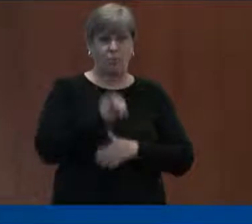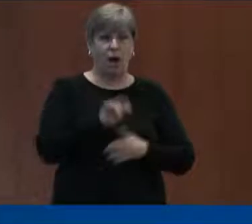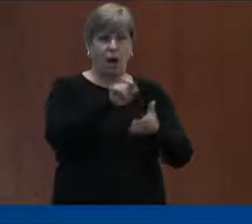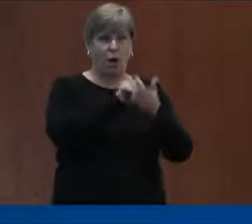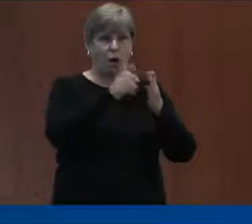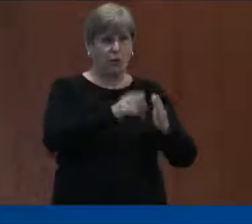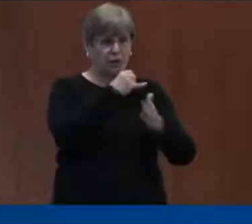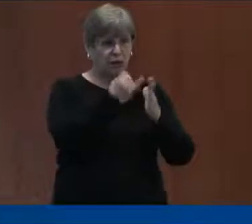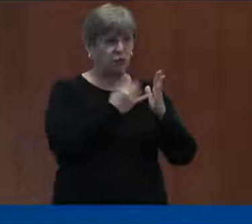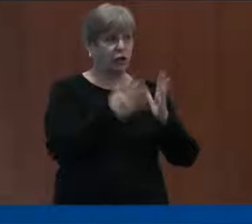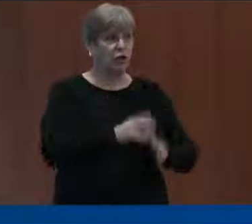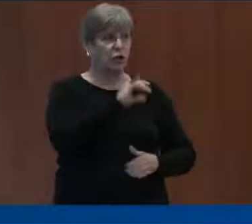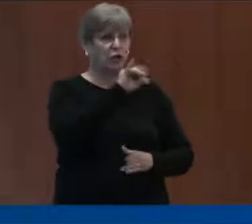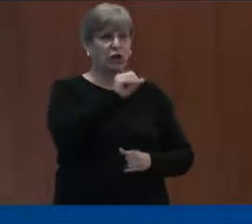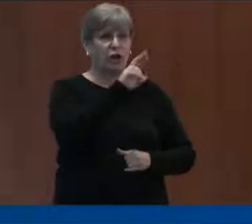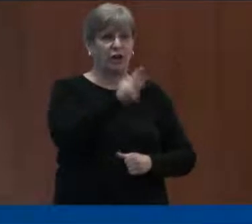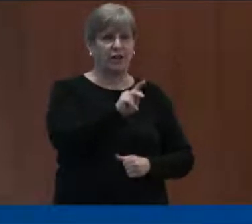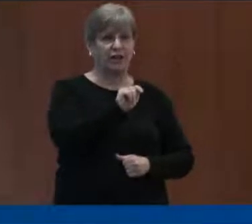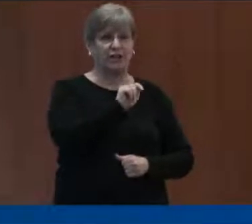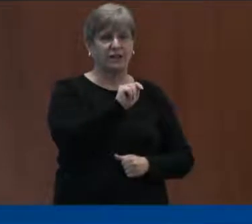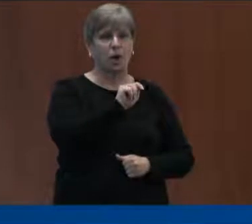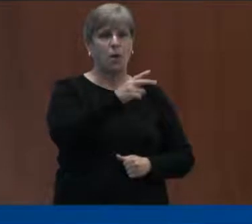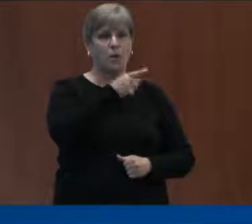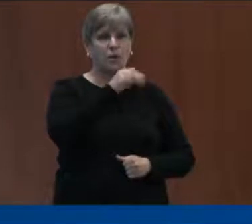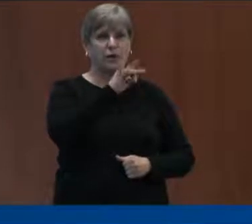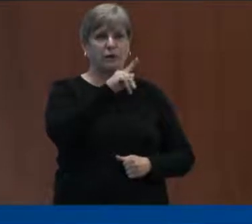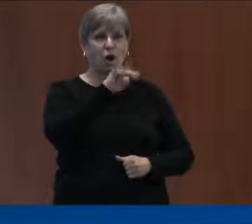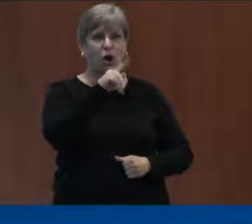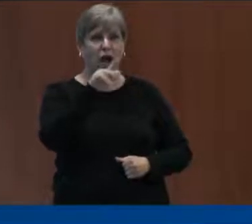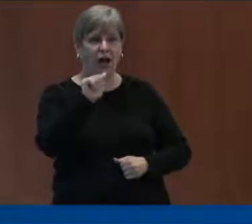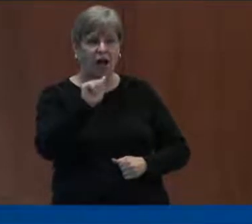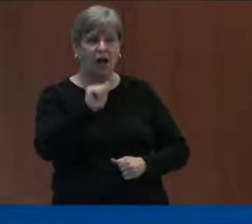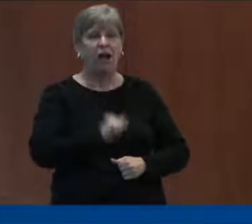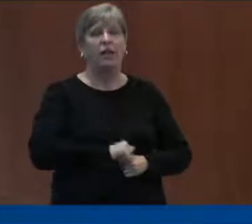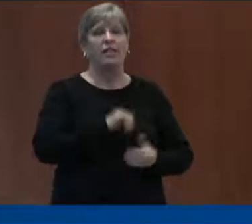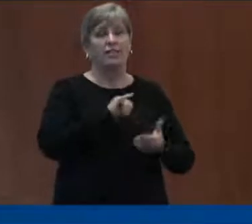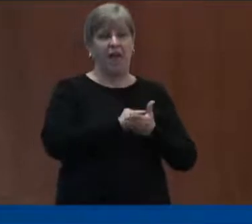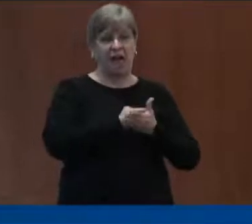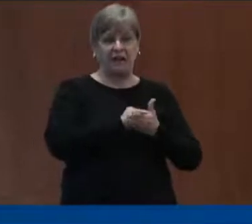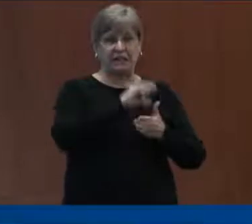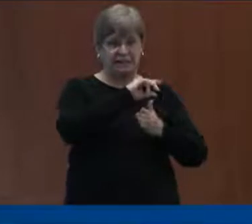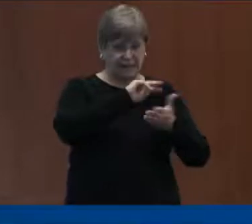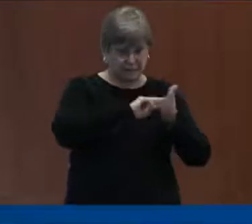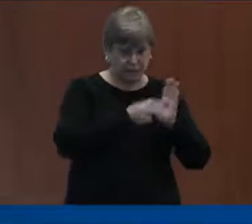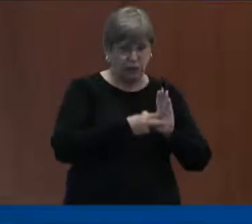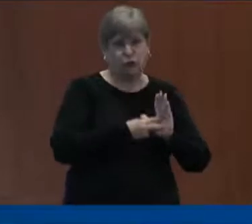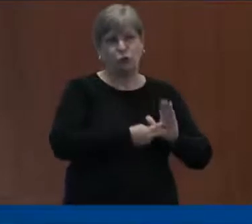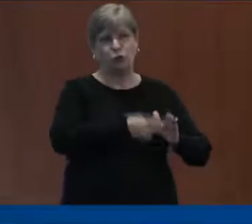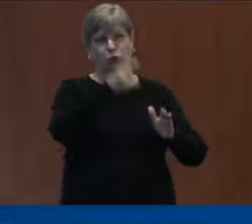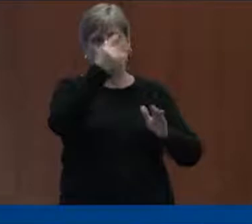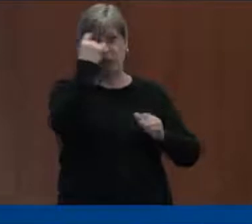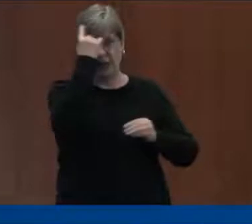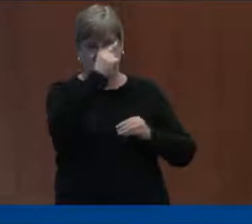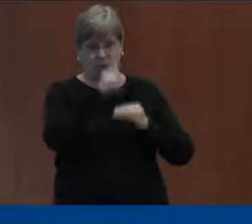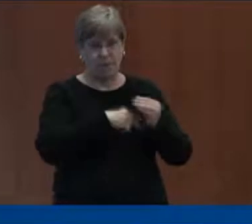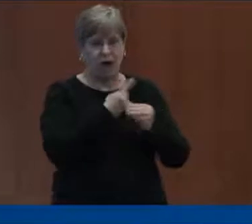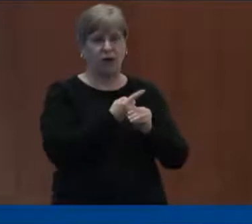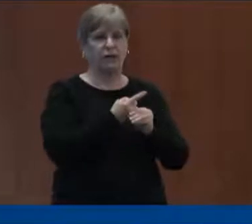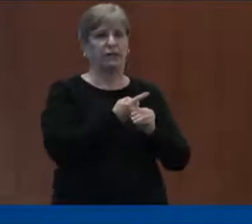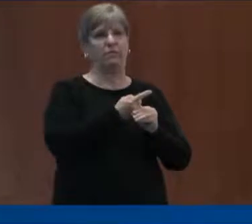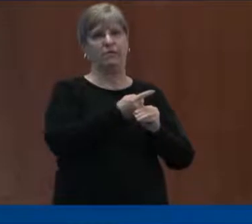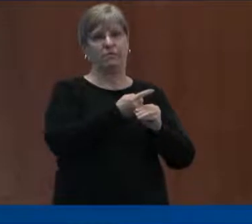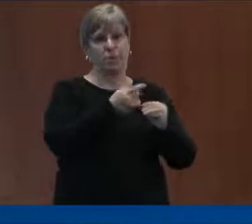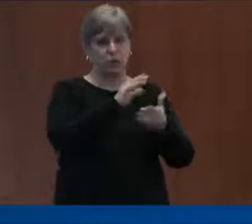and illustrator Jarrett Kraszalka, School Lunch Hero Day is designed to reflect on and celebrate the tireless efforts of all school lunch